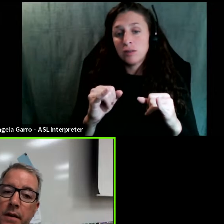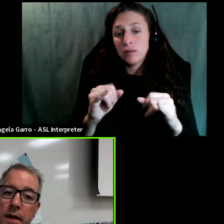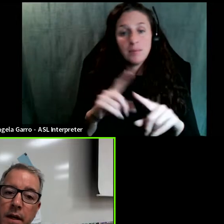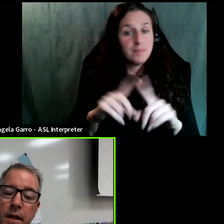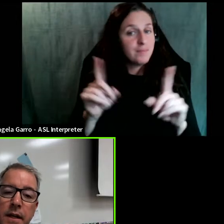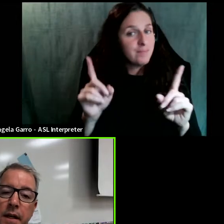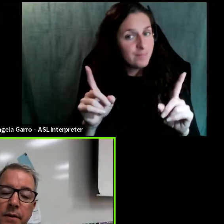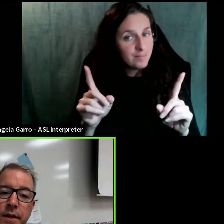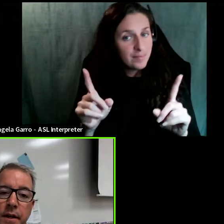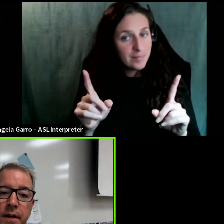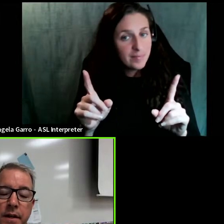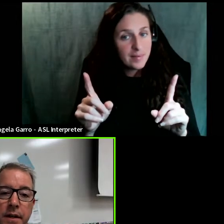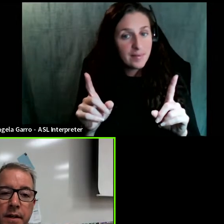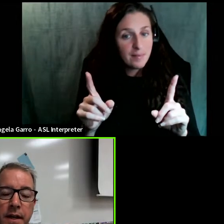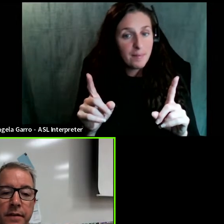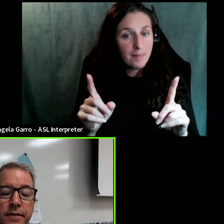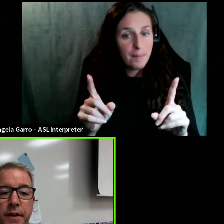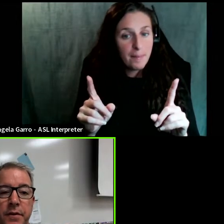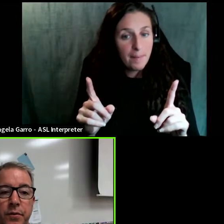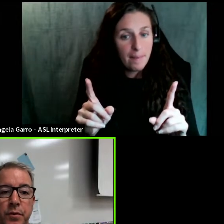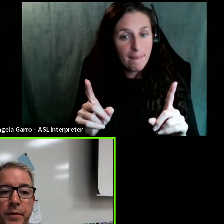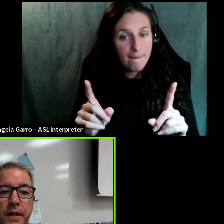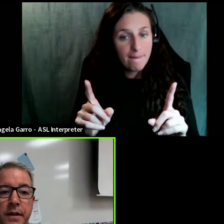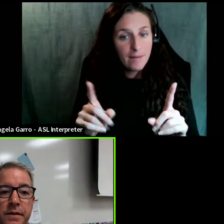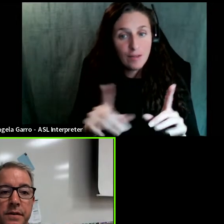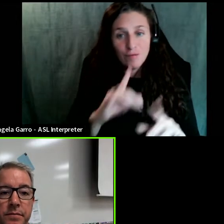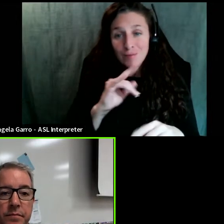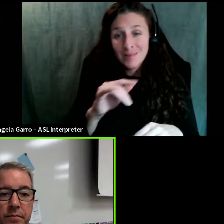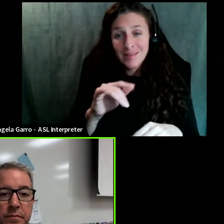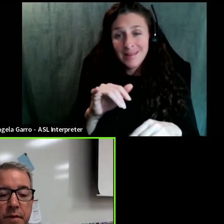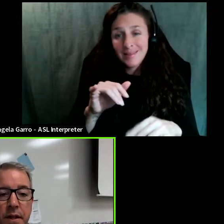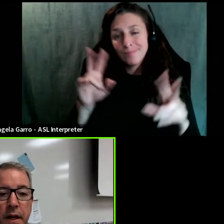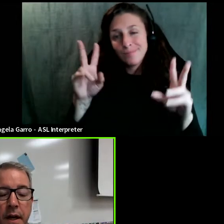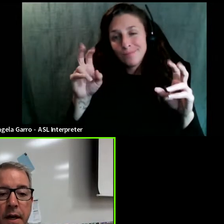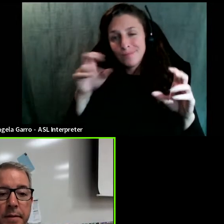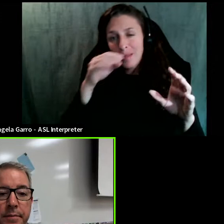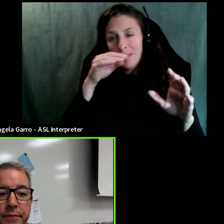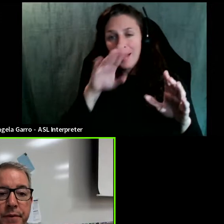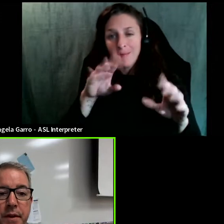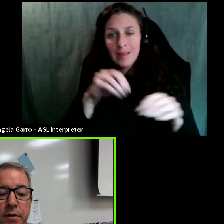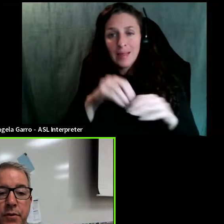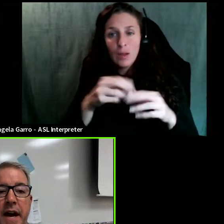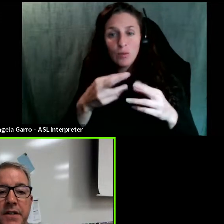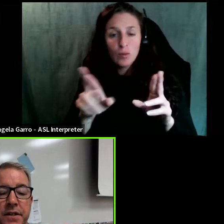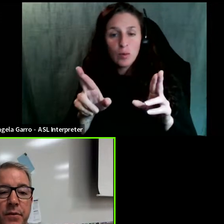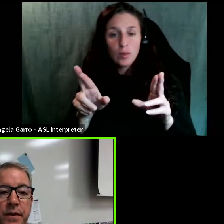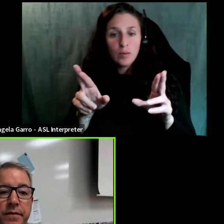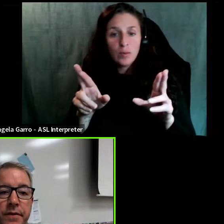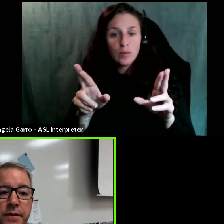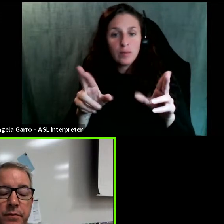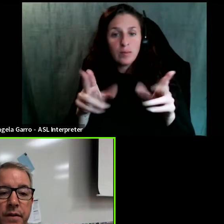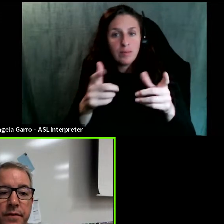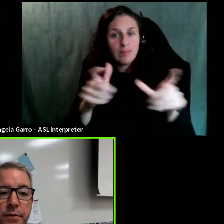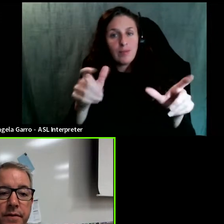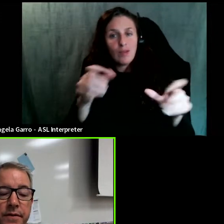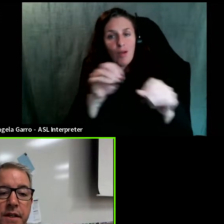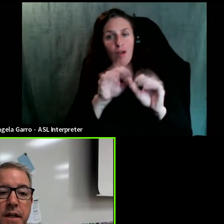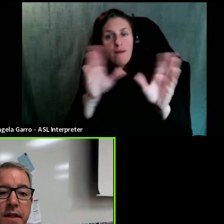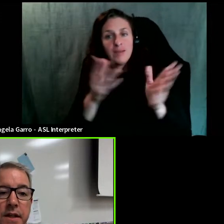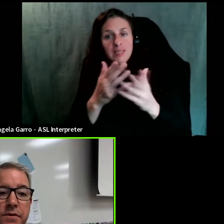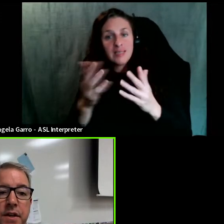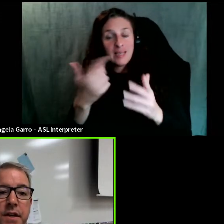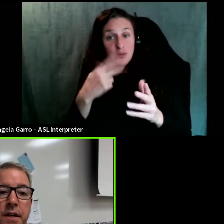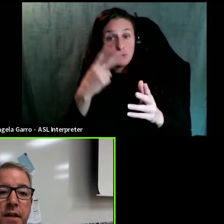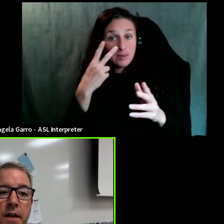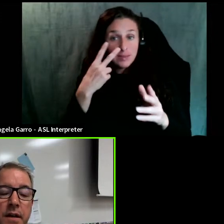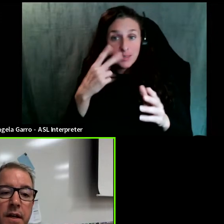But the elephant in the room is the reaction that we've seen